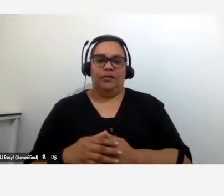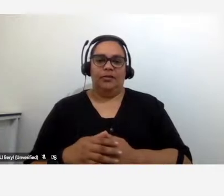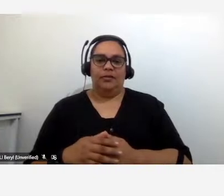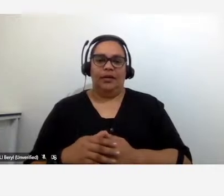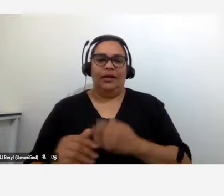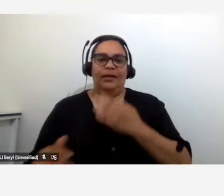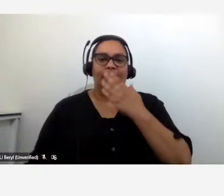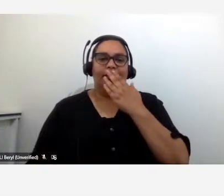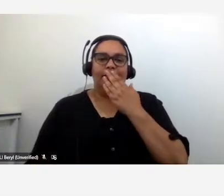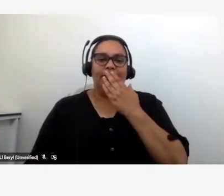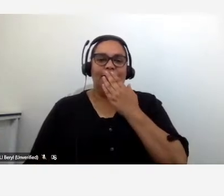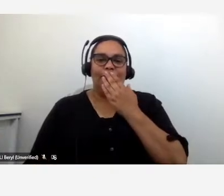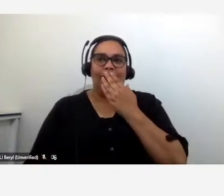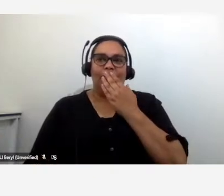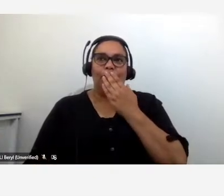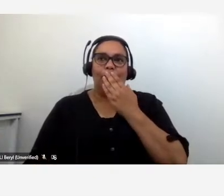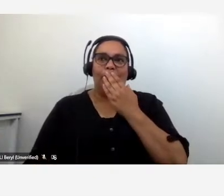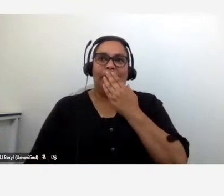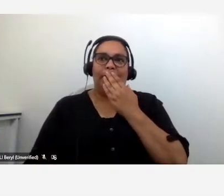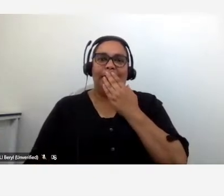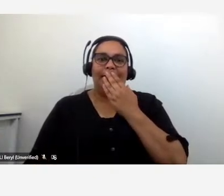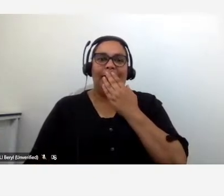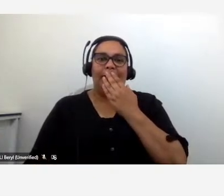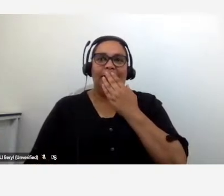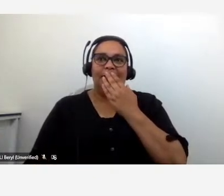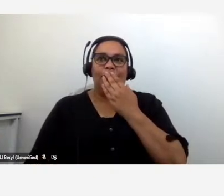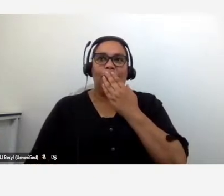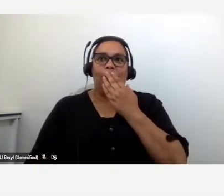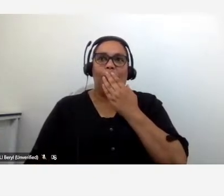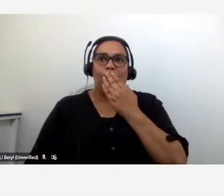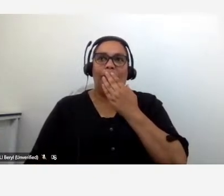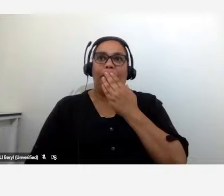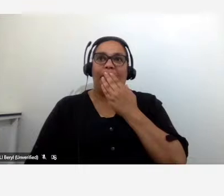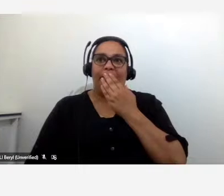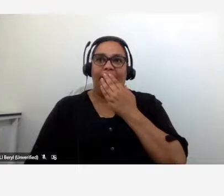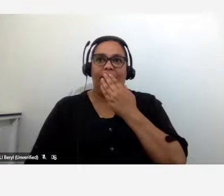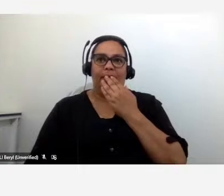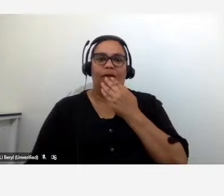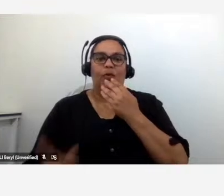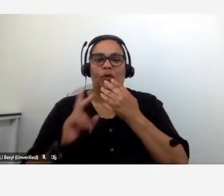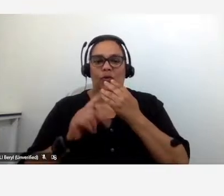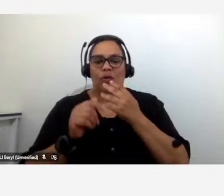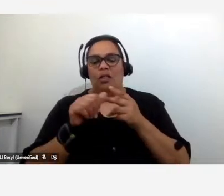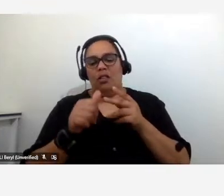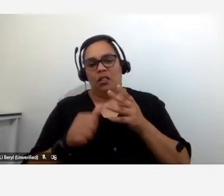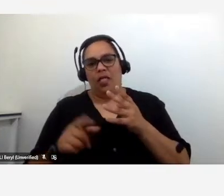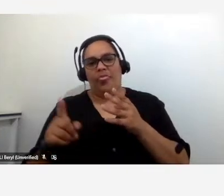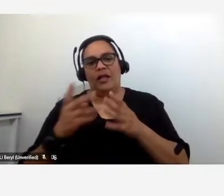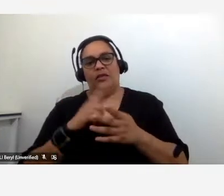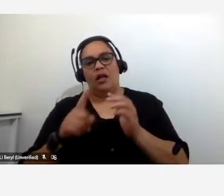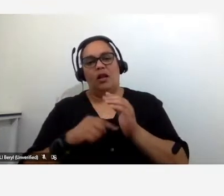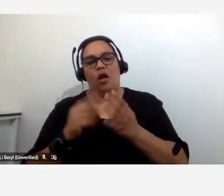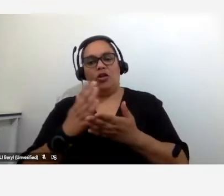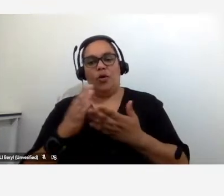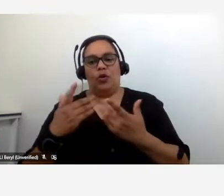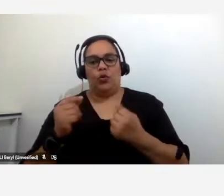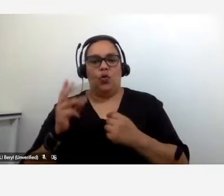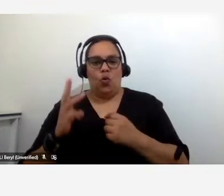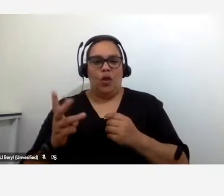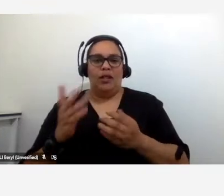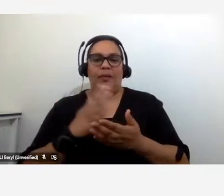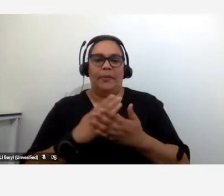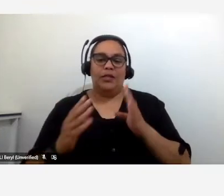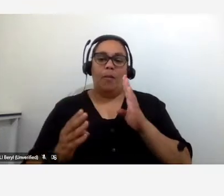resources. Okay, let me get to it. Yeah. So we'll get to the rest of the report. That's the last part of what we're going to do. So it's